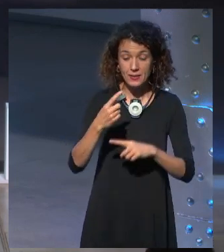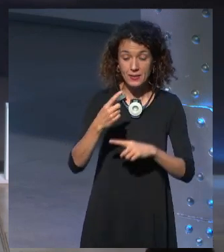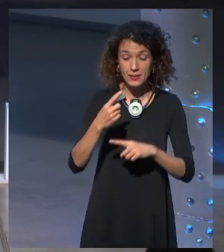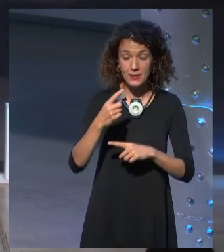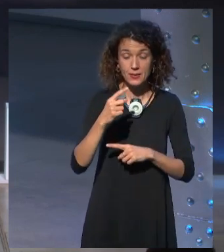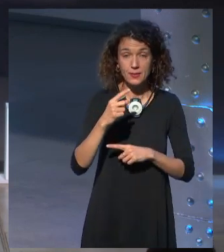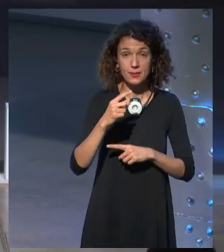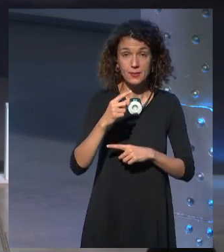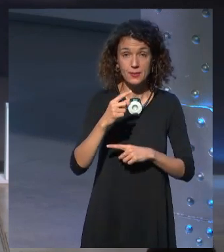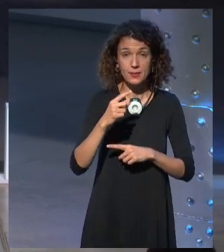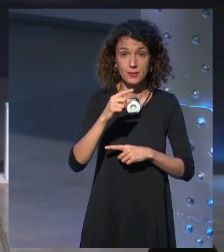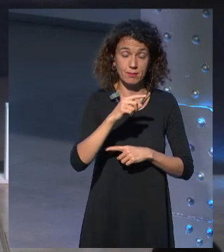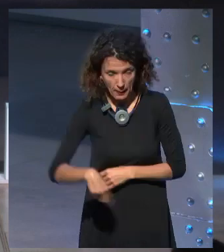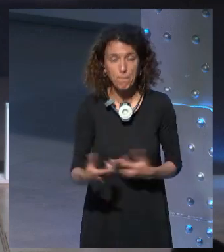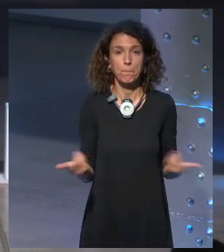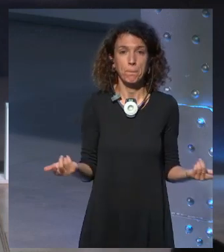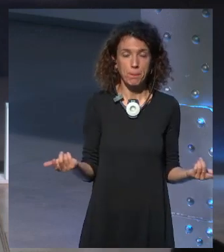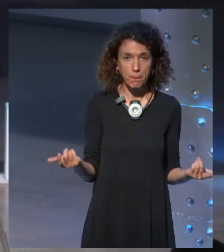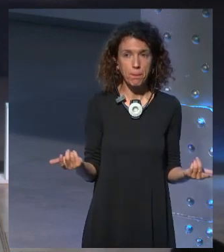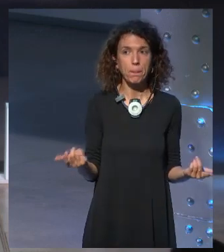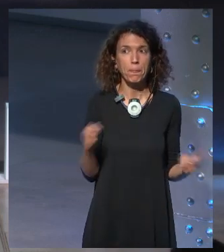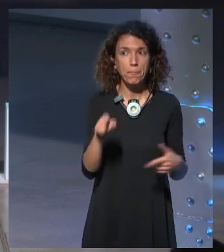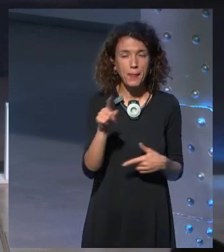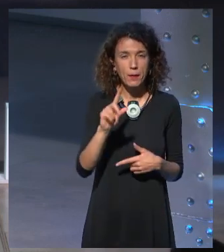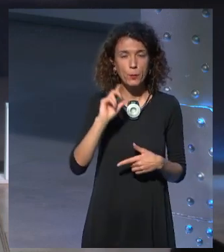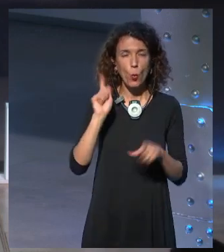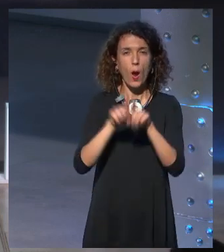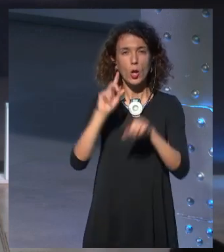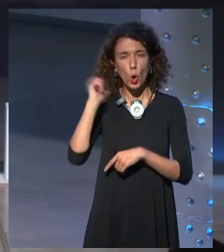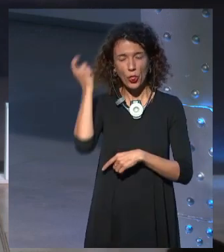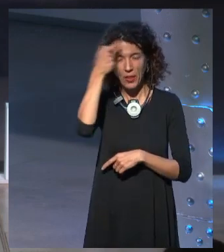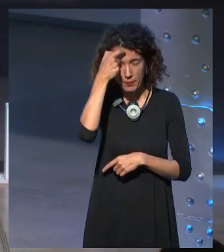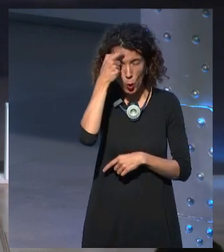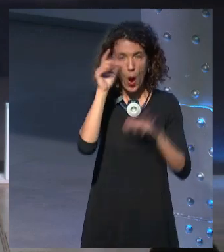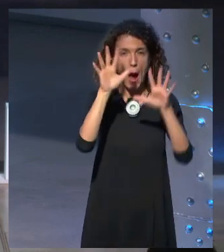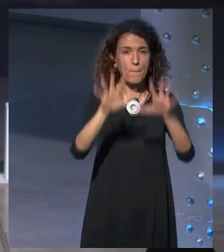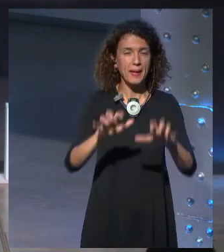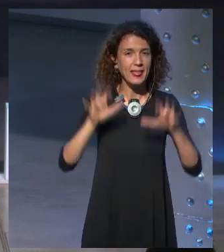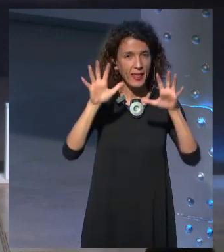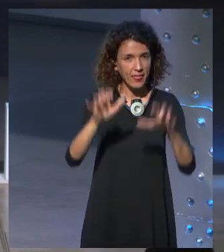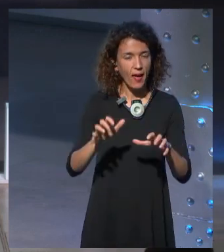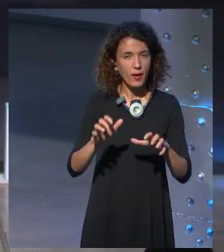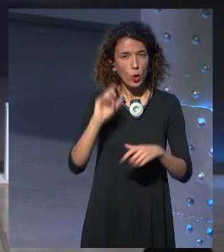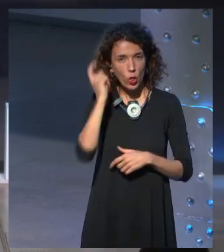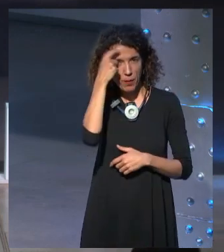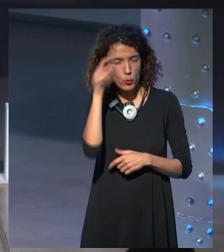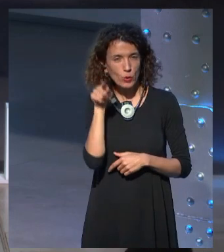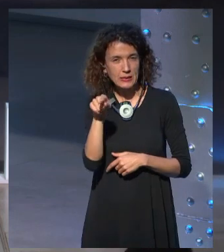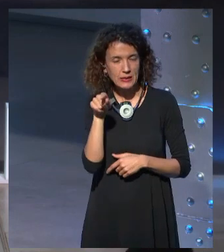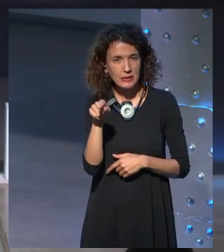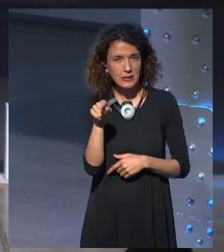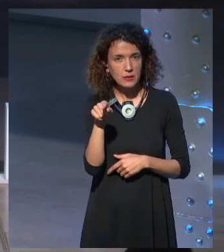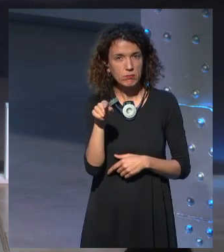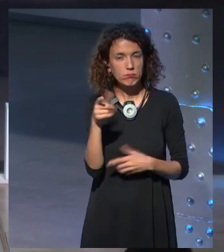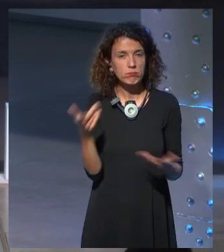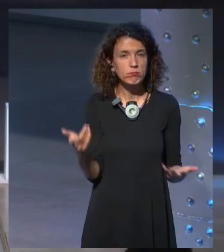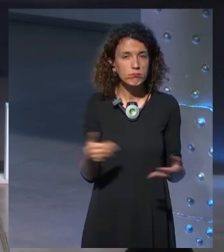which to who are accompanying as mentors, so to speak. So this learning concept,